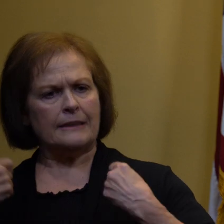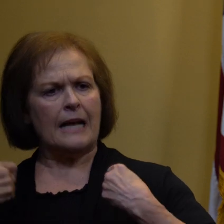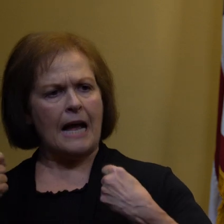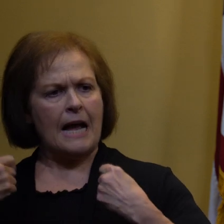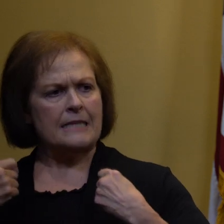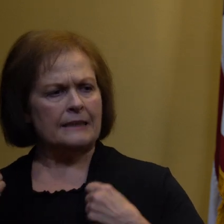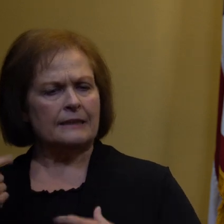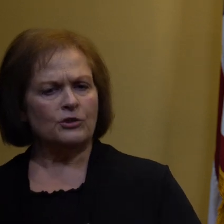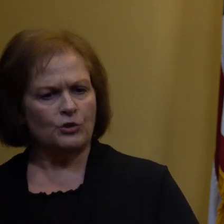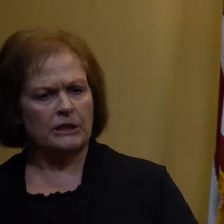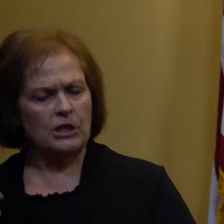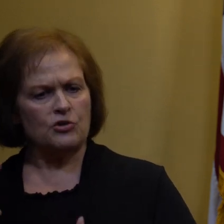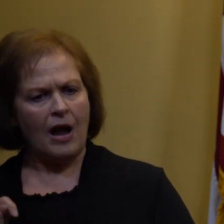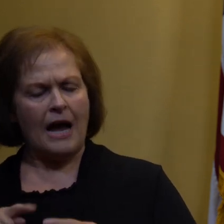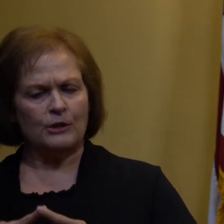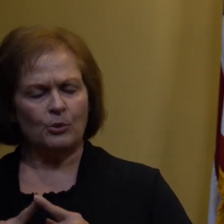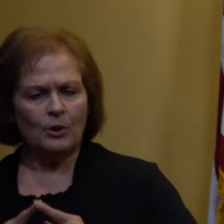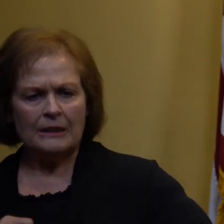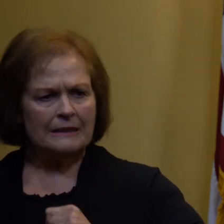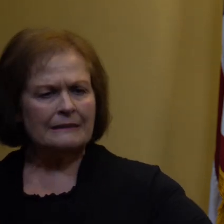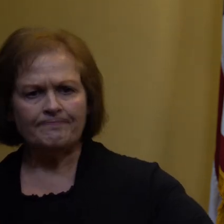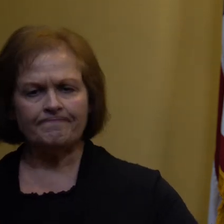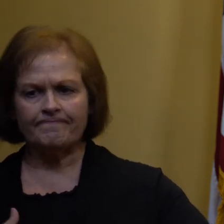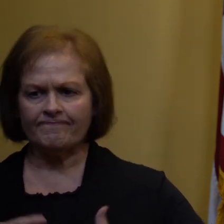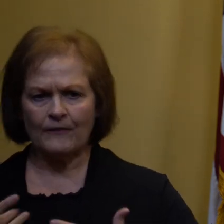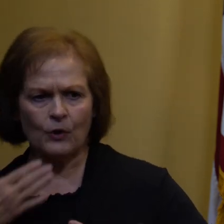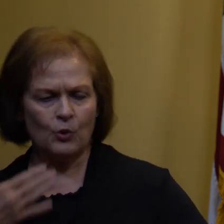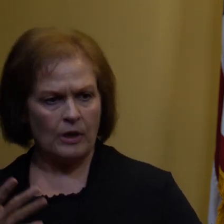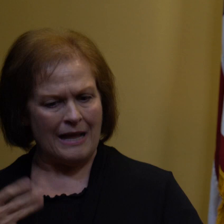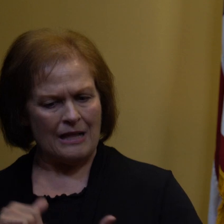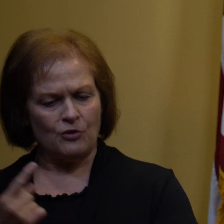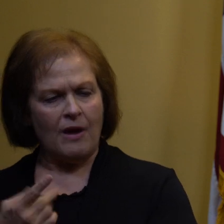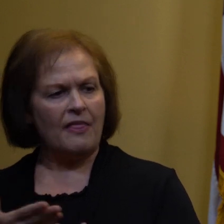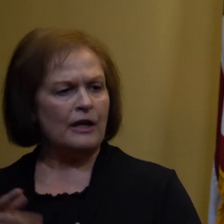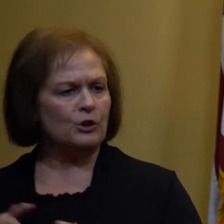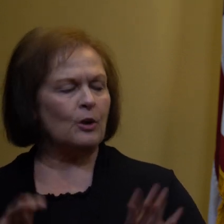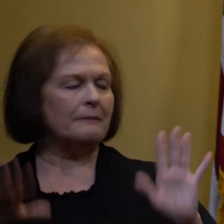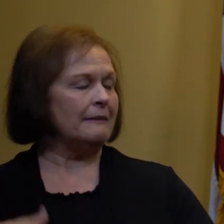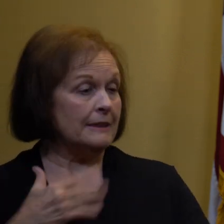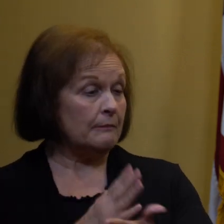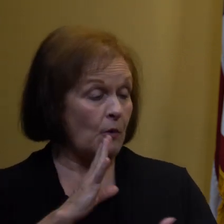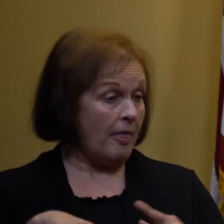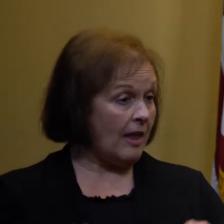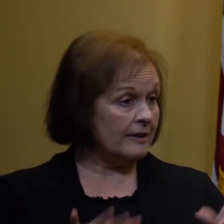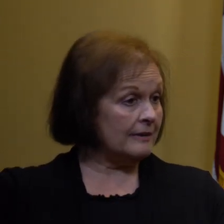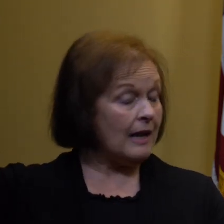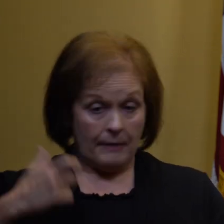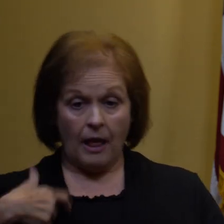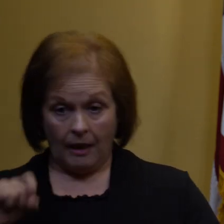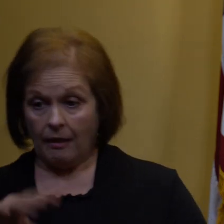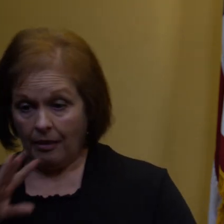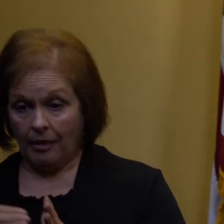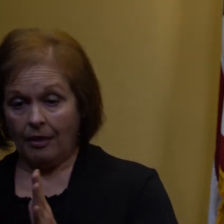was just reinvigorated because it's the right thing to do. So let me get off that. Go ahead, John. Because I can go on,